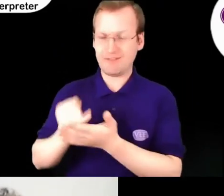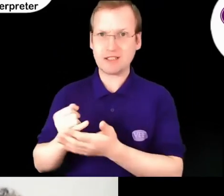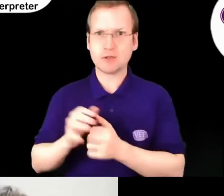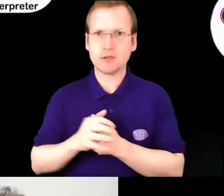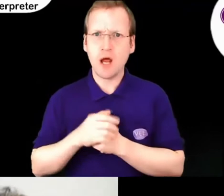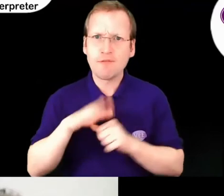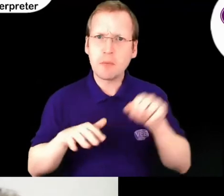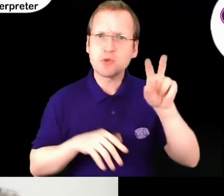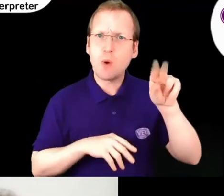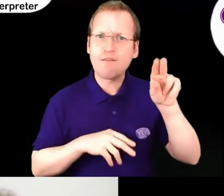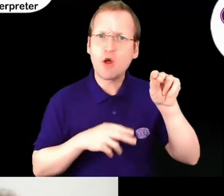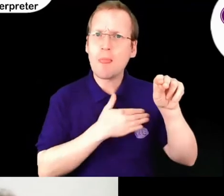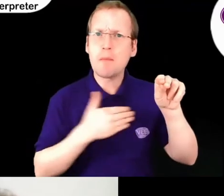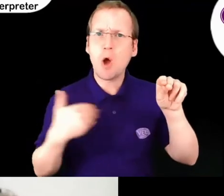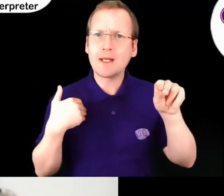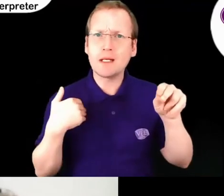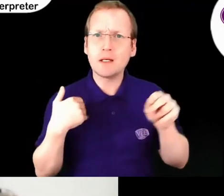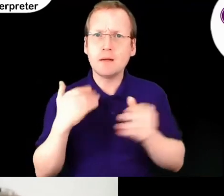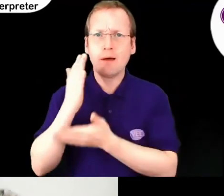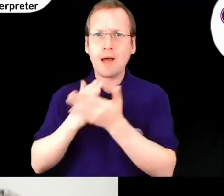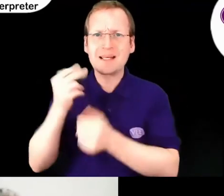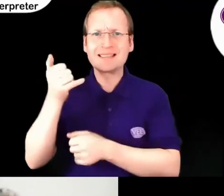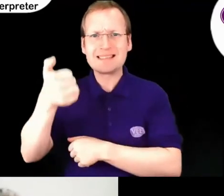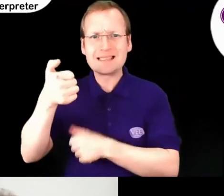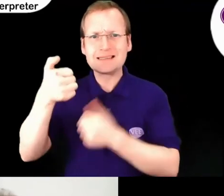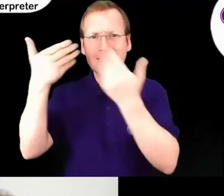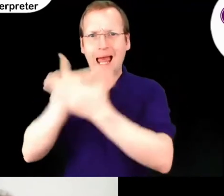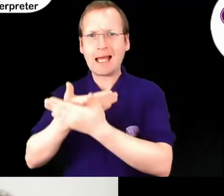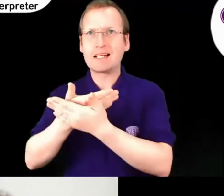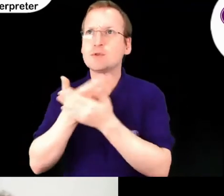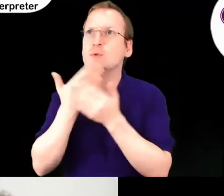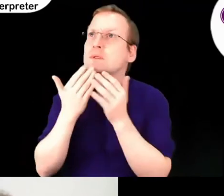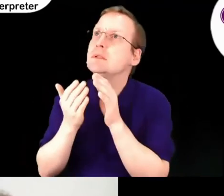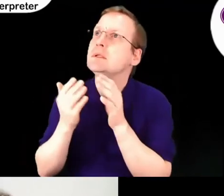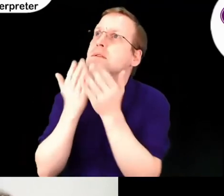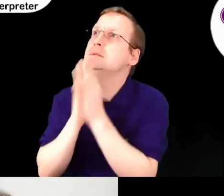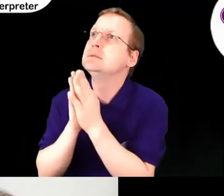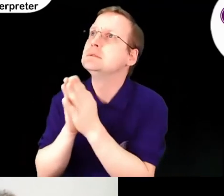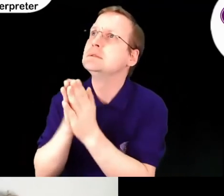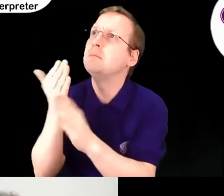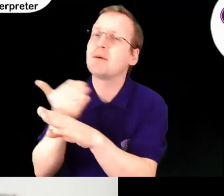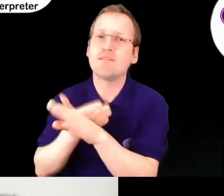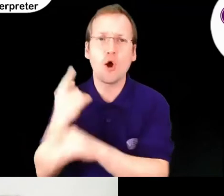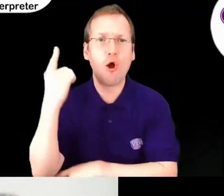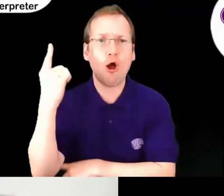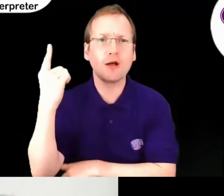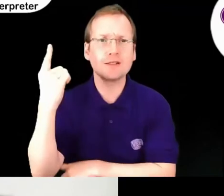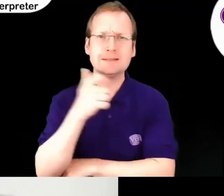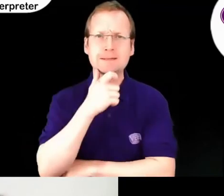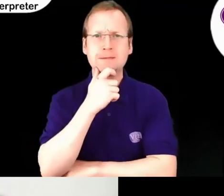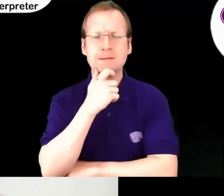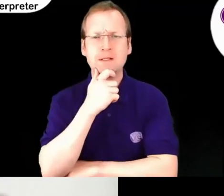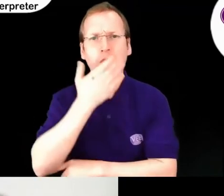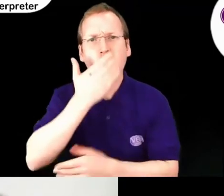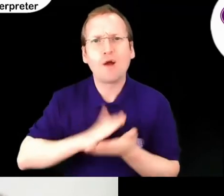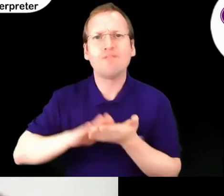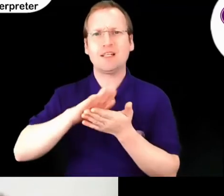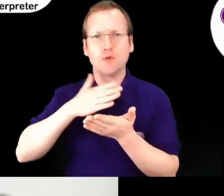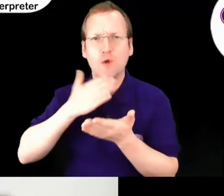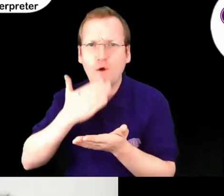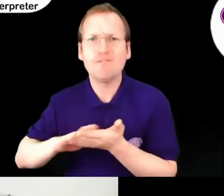o'clock in the morning and 6:30 at night. They had to be groveling before God. So from that stage on, I think